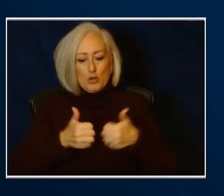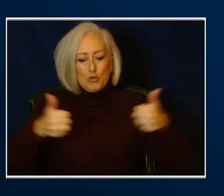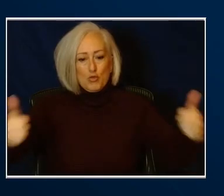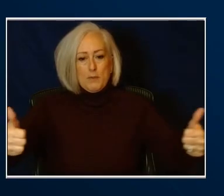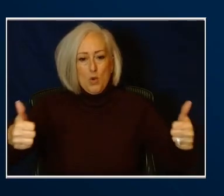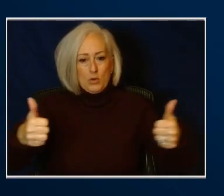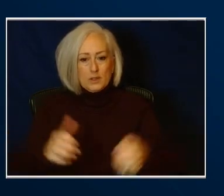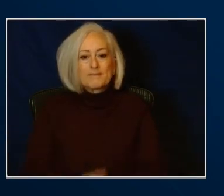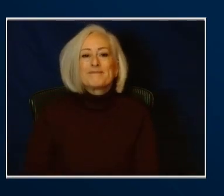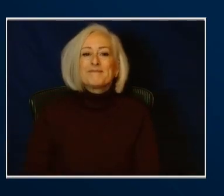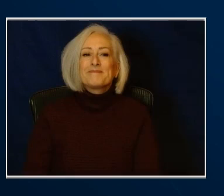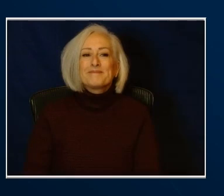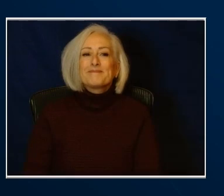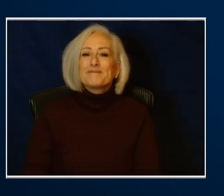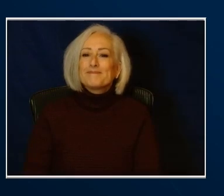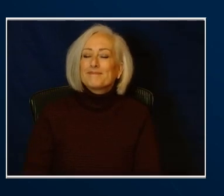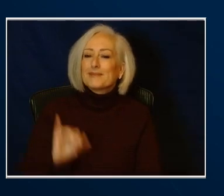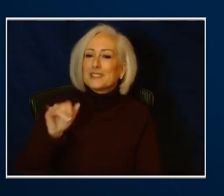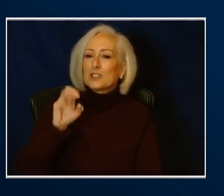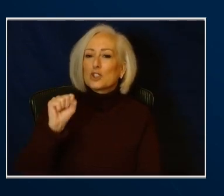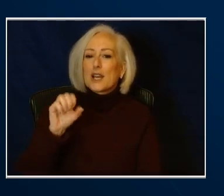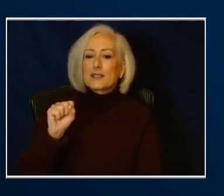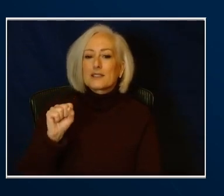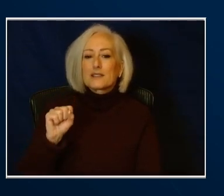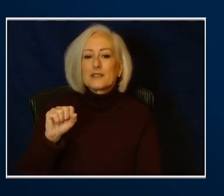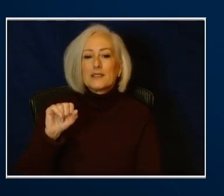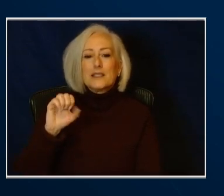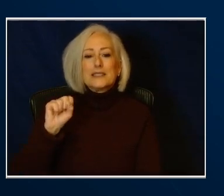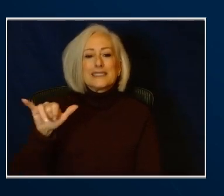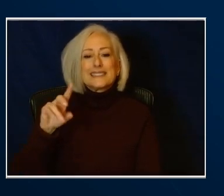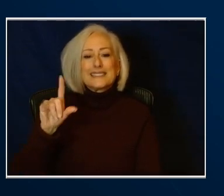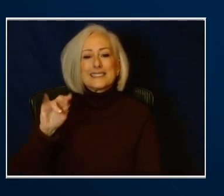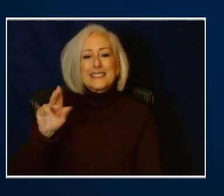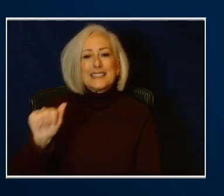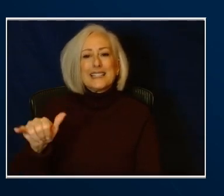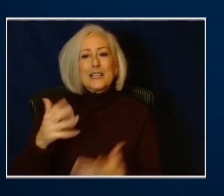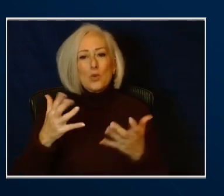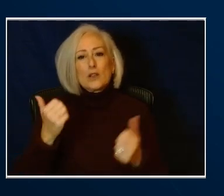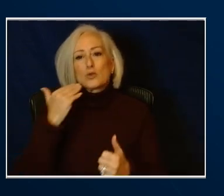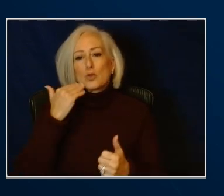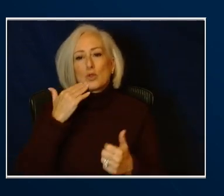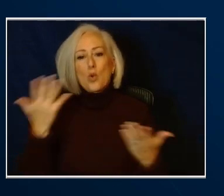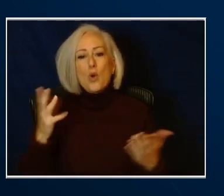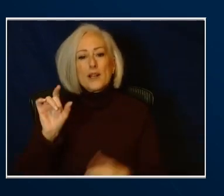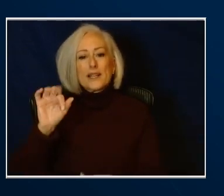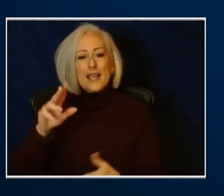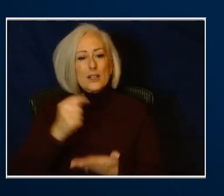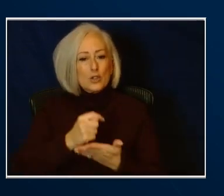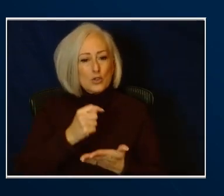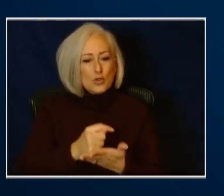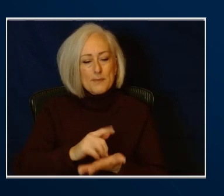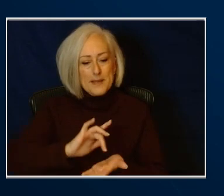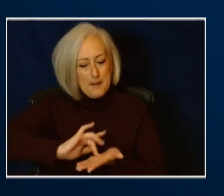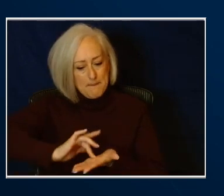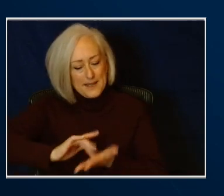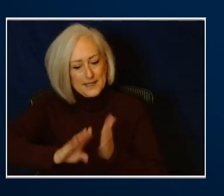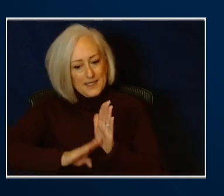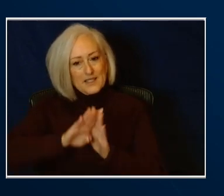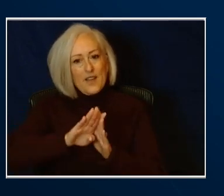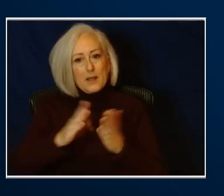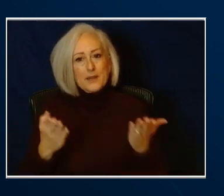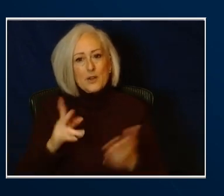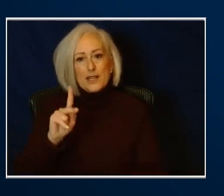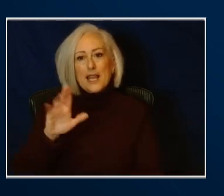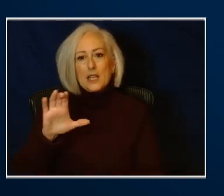so true. Jess. Cindy wants to know, what are some of the cancer treatments and drugs that have been created at the University of Kansas Cancer